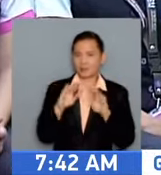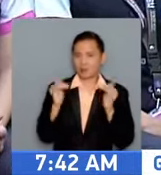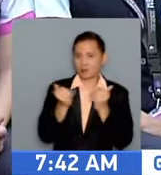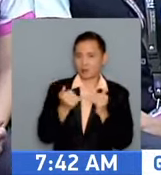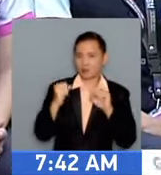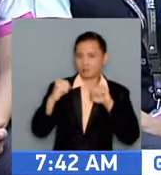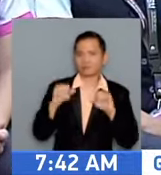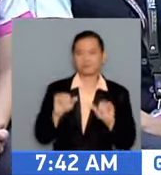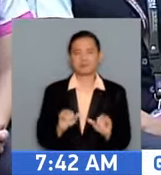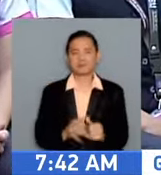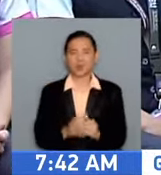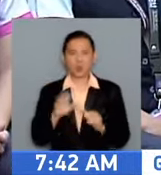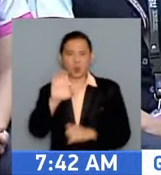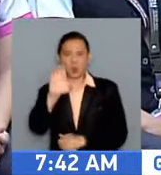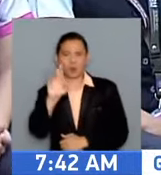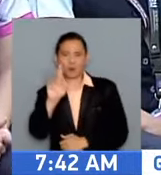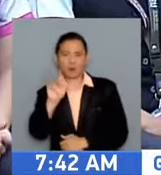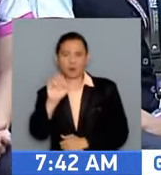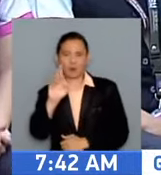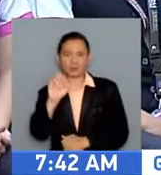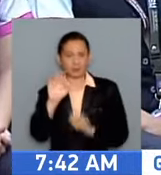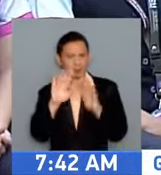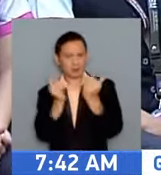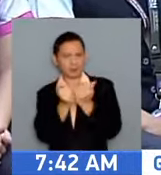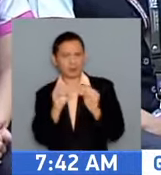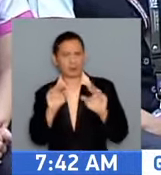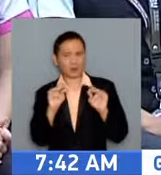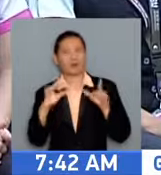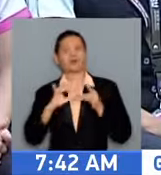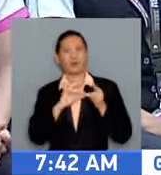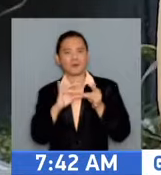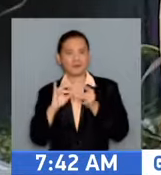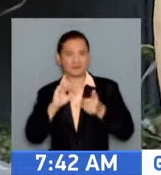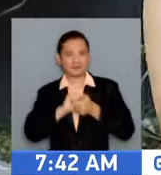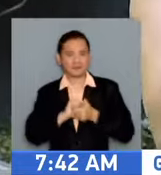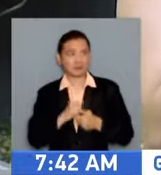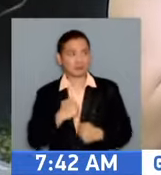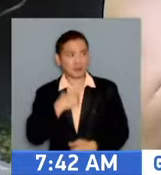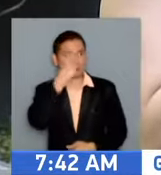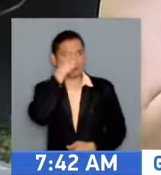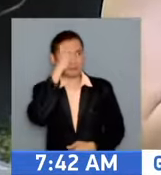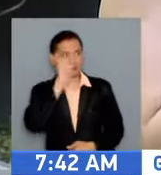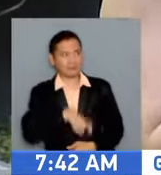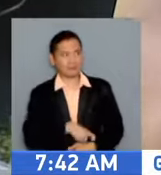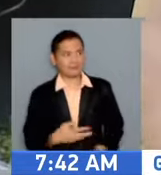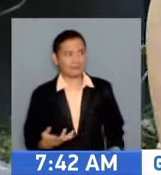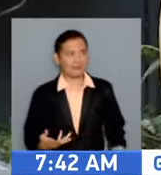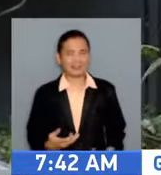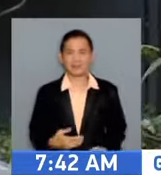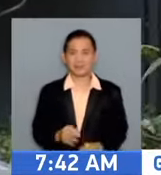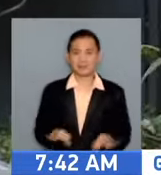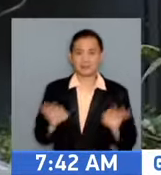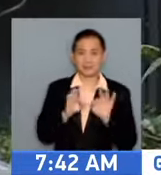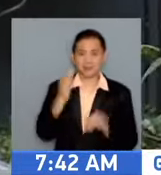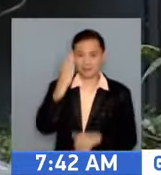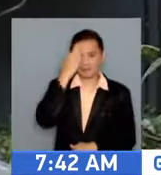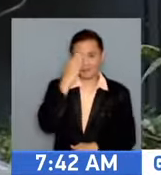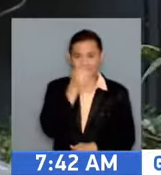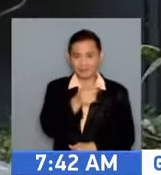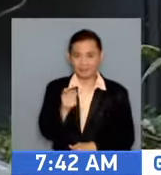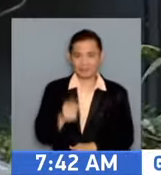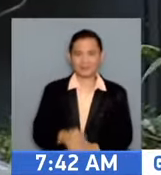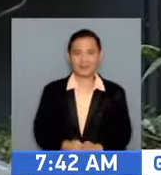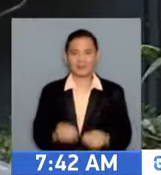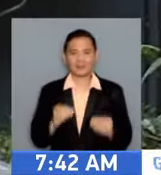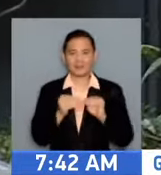corporation. Actually, nagulat tuloy ako. Okay. Kahit ako, hindi ko alam. Okay. Ah, hindi ko alam. Dapat alam natin yan. Okay. Yes. So, okay. And number four, question.